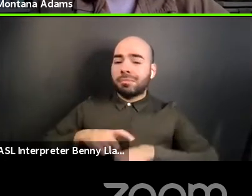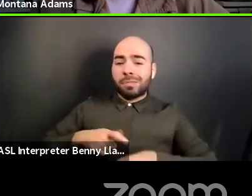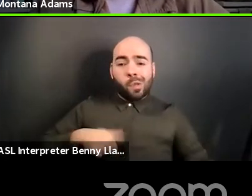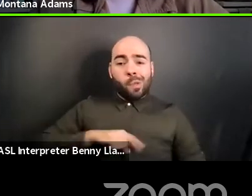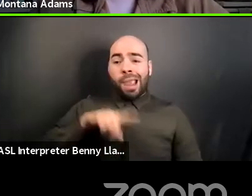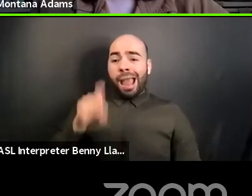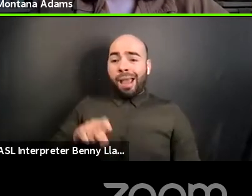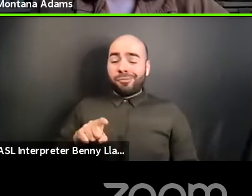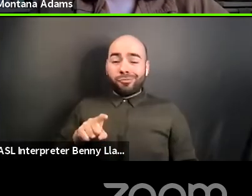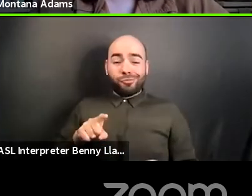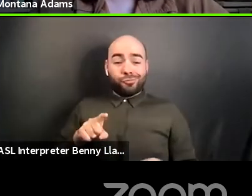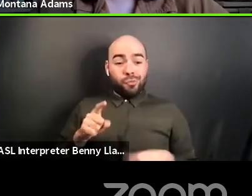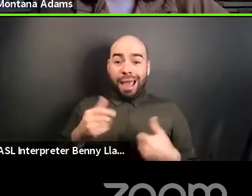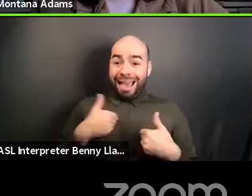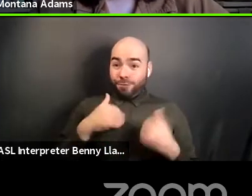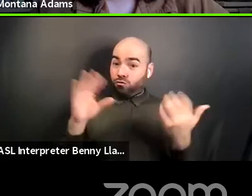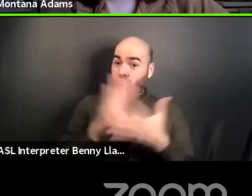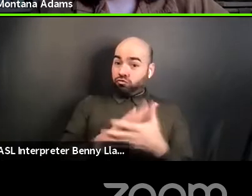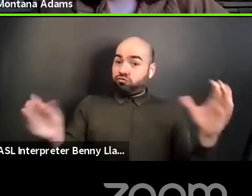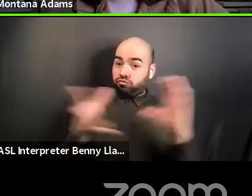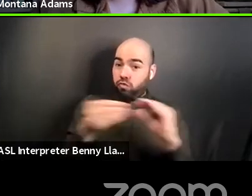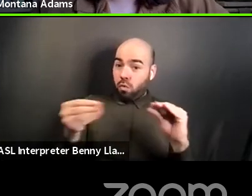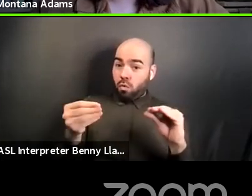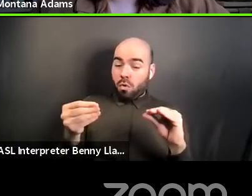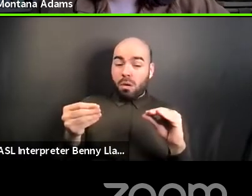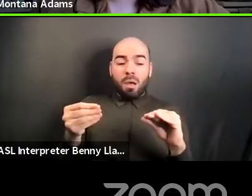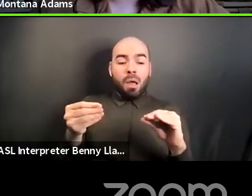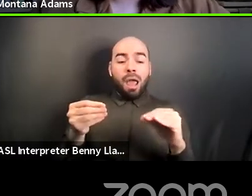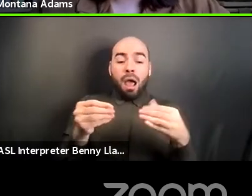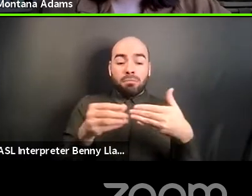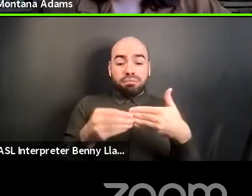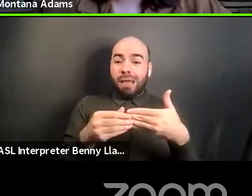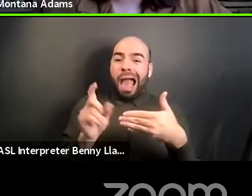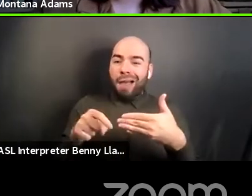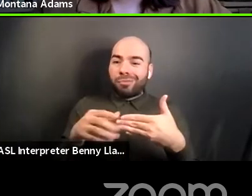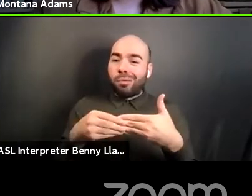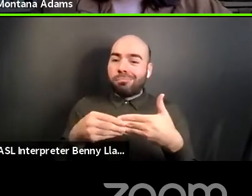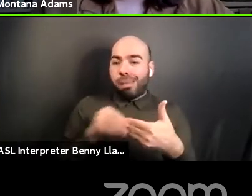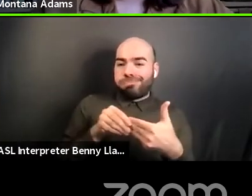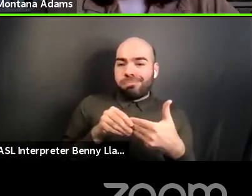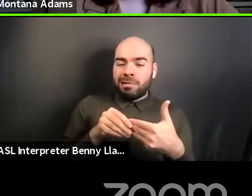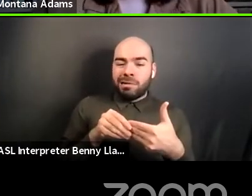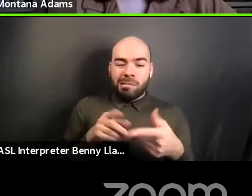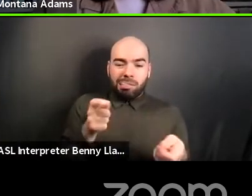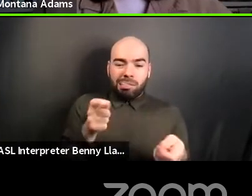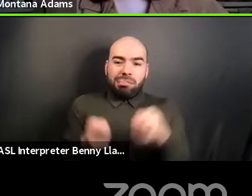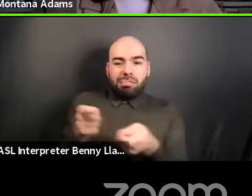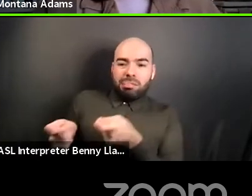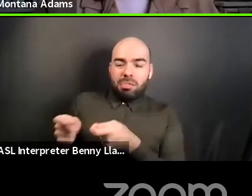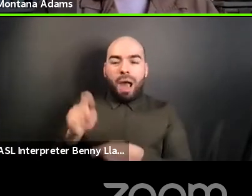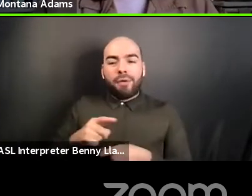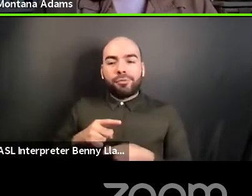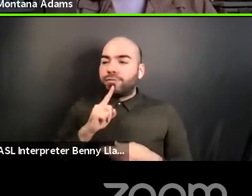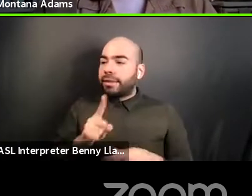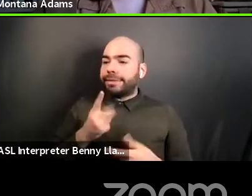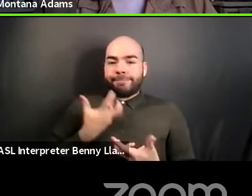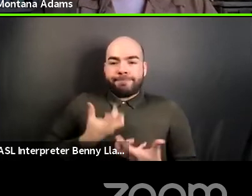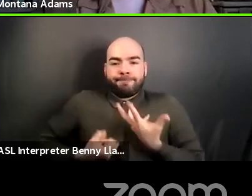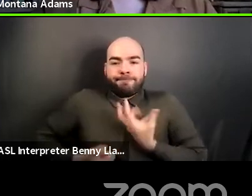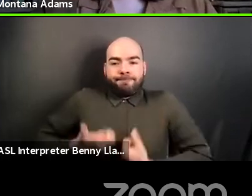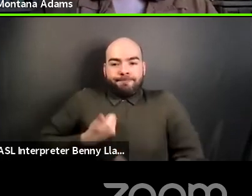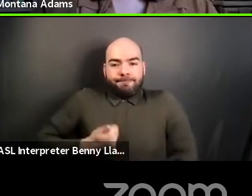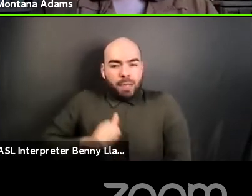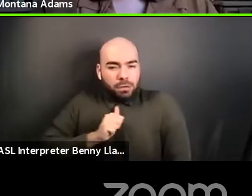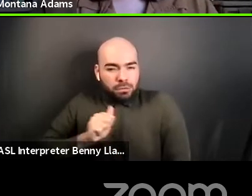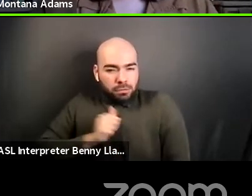our stories and what we actually want to say, whenever we're forced to censor ourselves. And I think that's where I come from whenever I say like